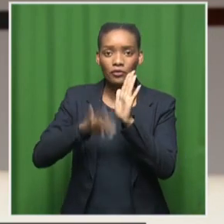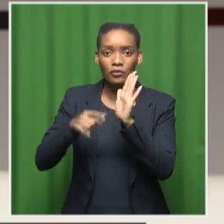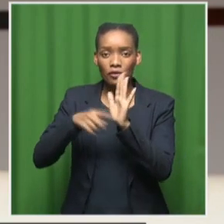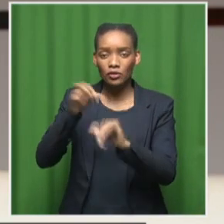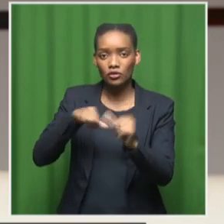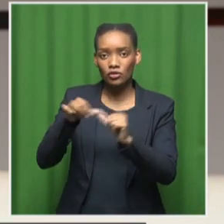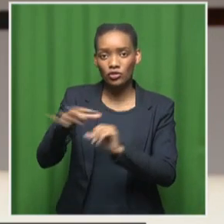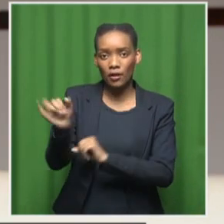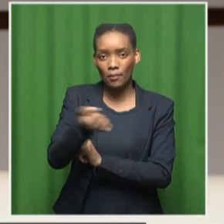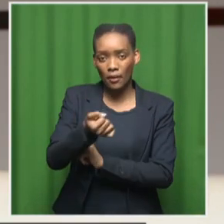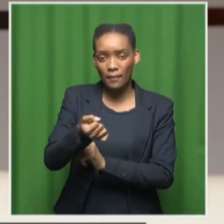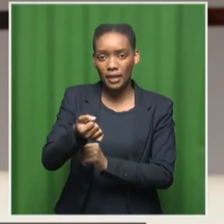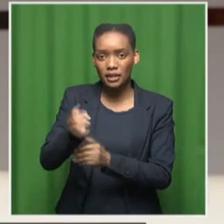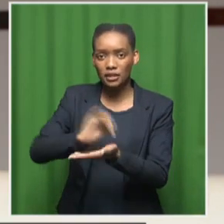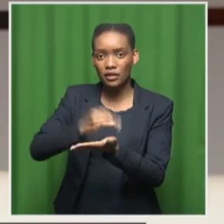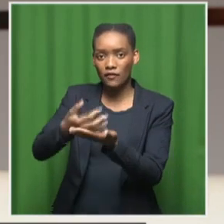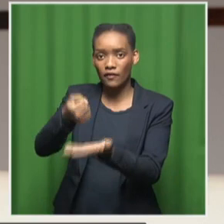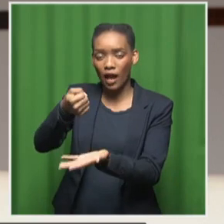Employment Fund, where